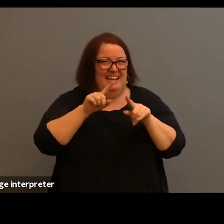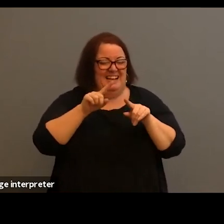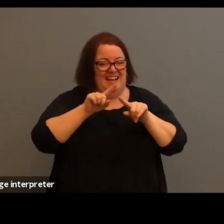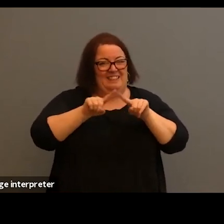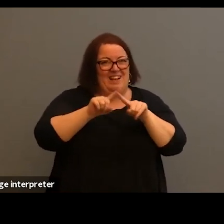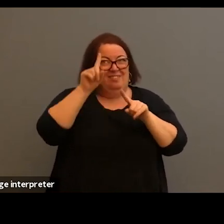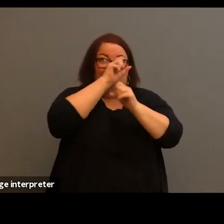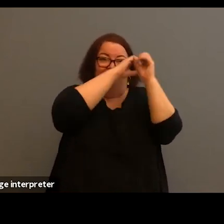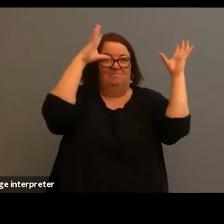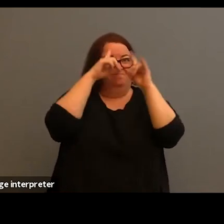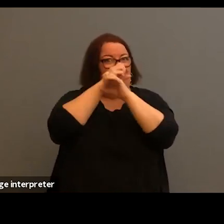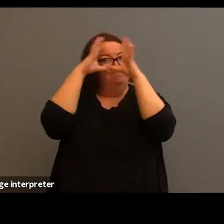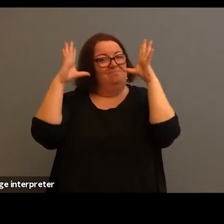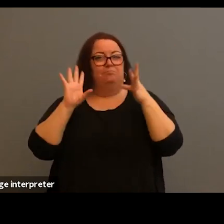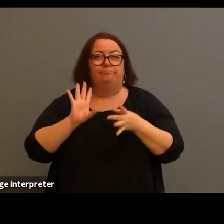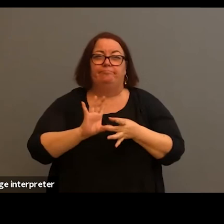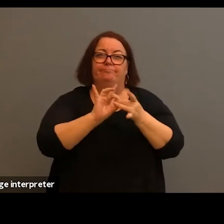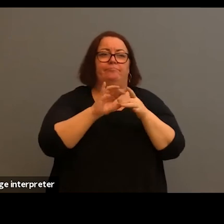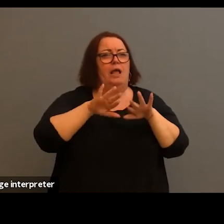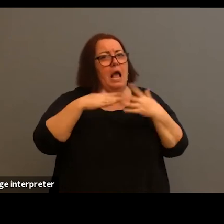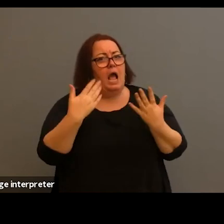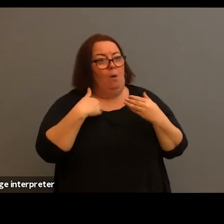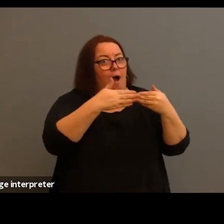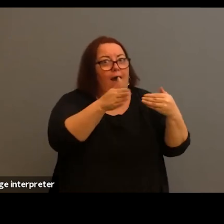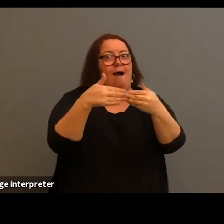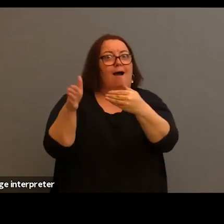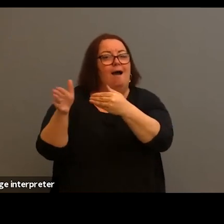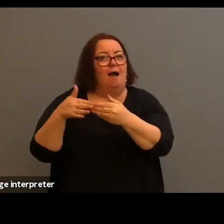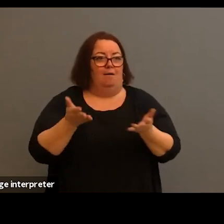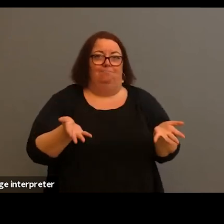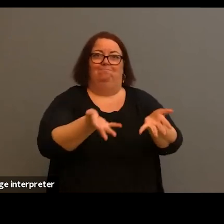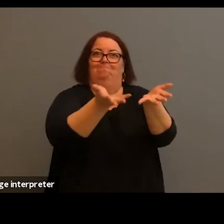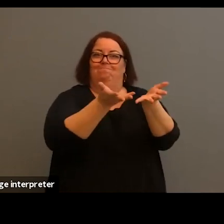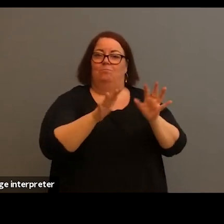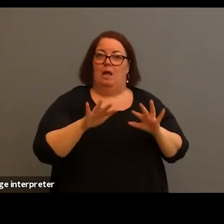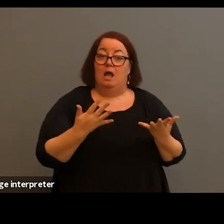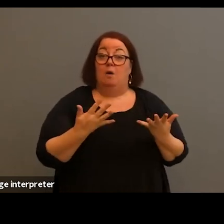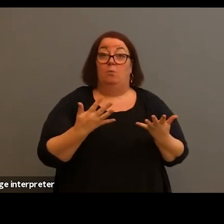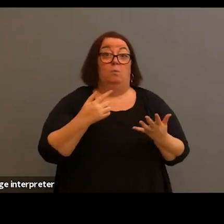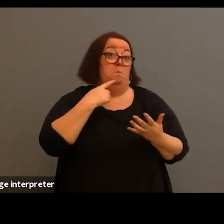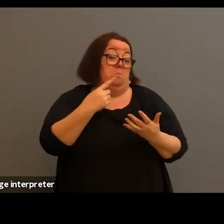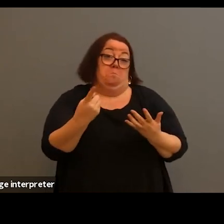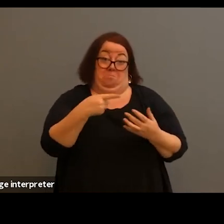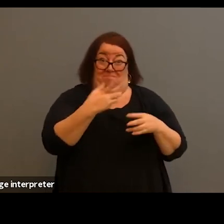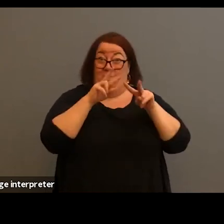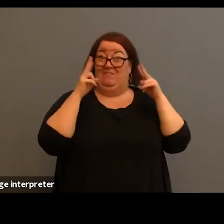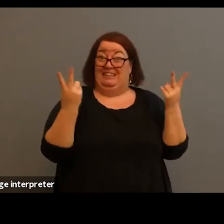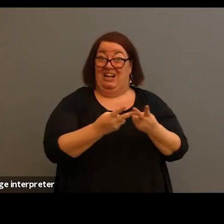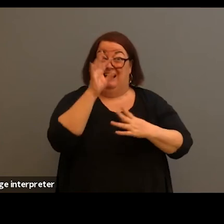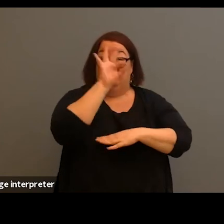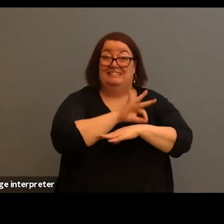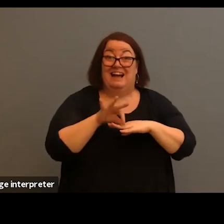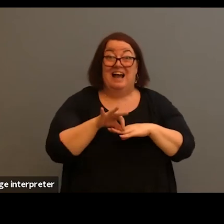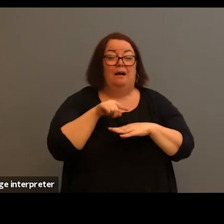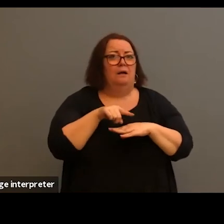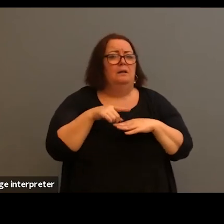on accessibility, because this concept of universal design is so closely